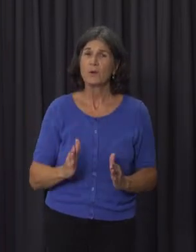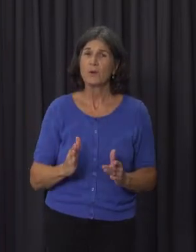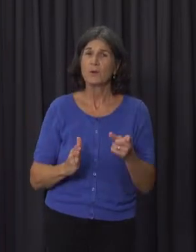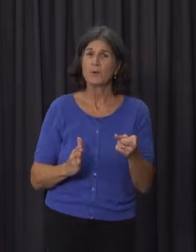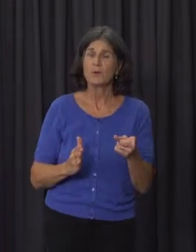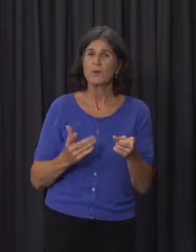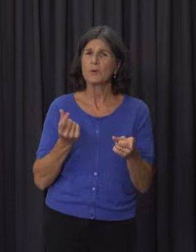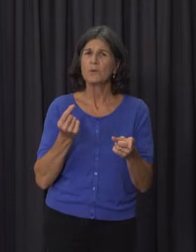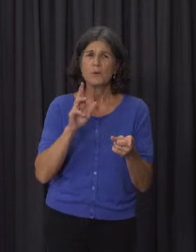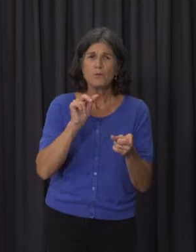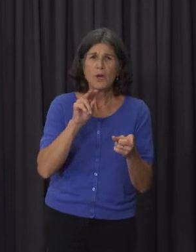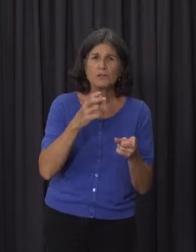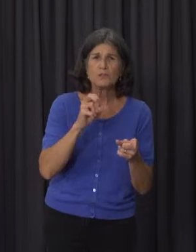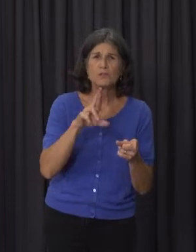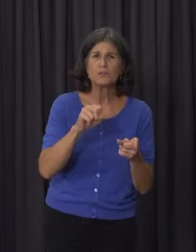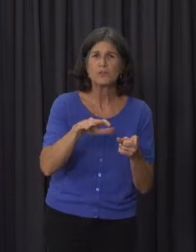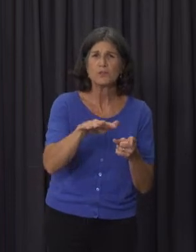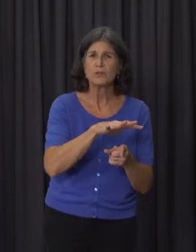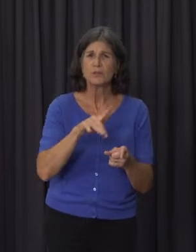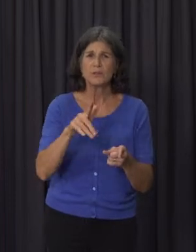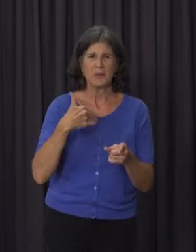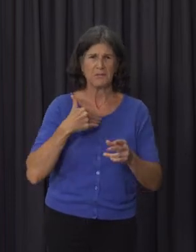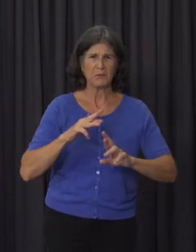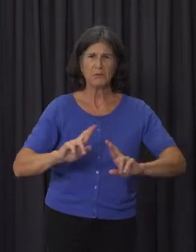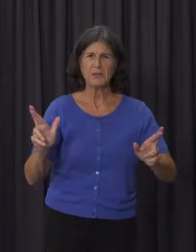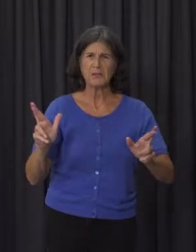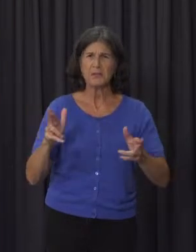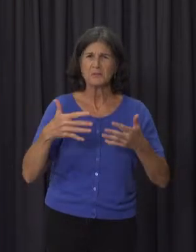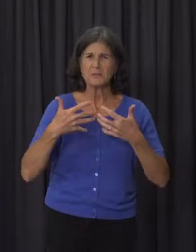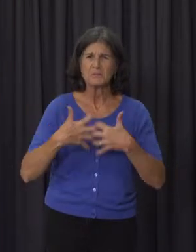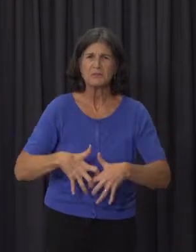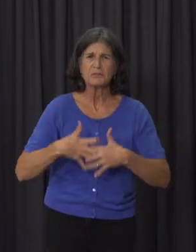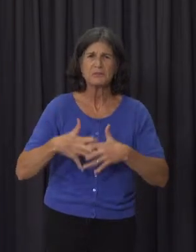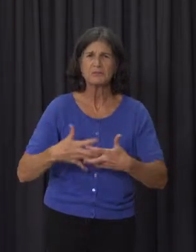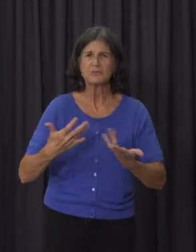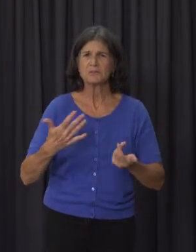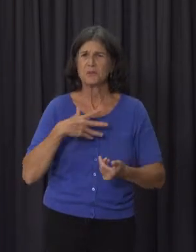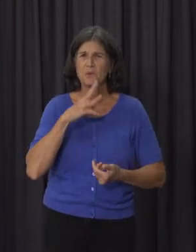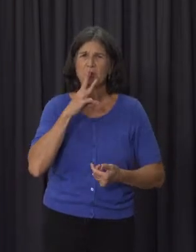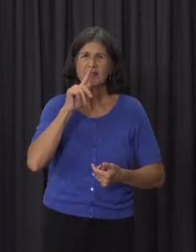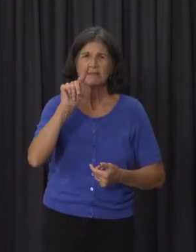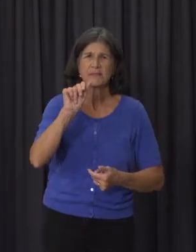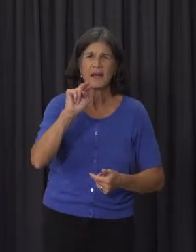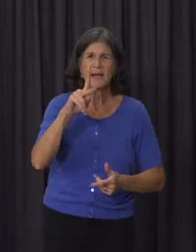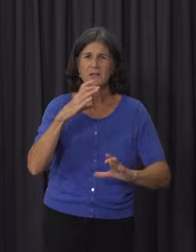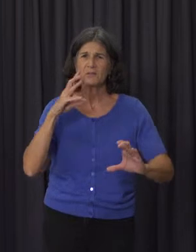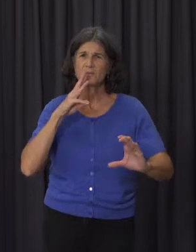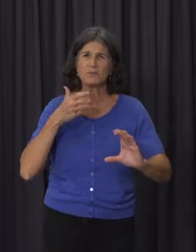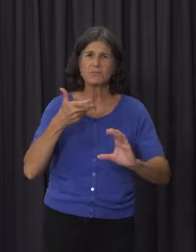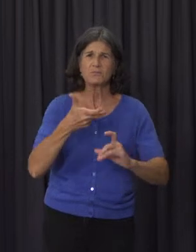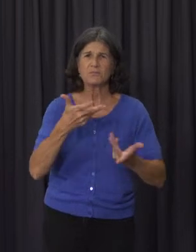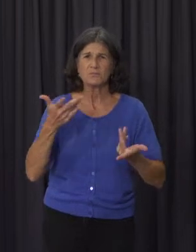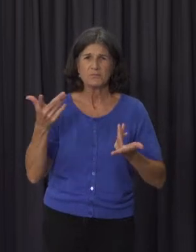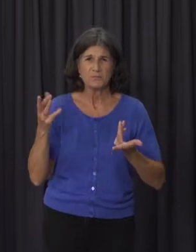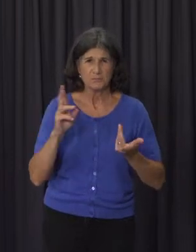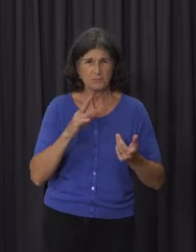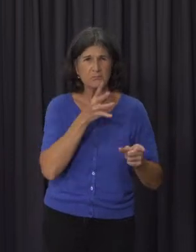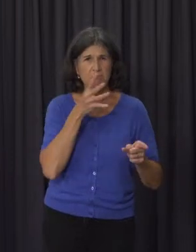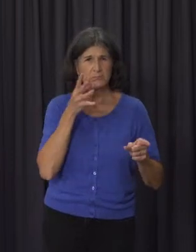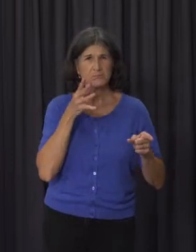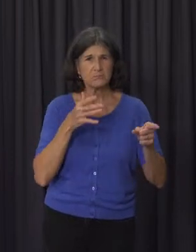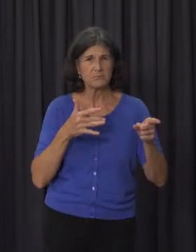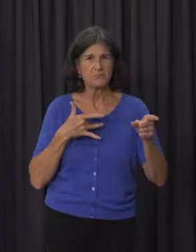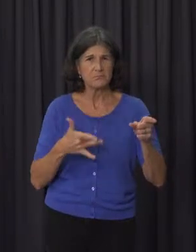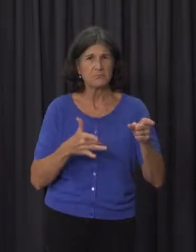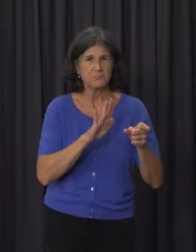heavy equipment, with tankers, with sprayers. You likely know that this is how